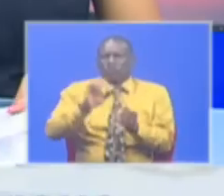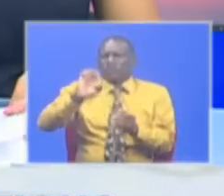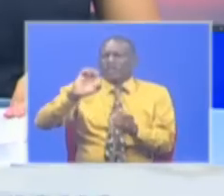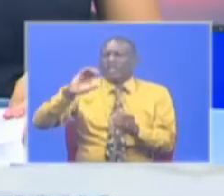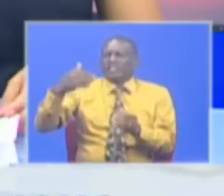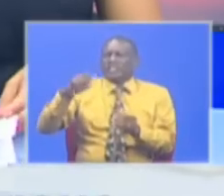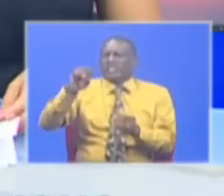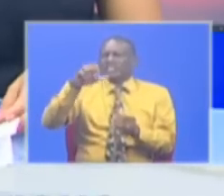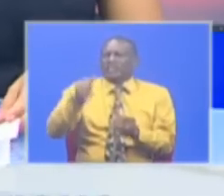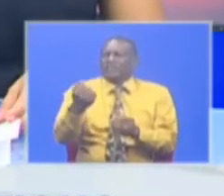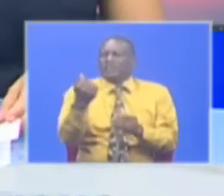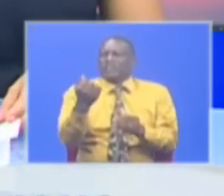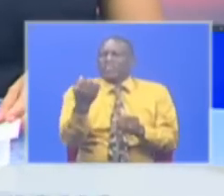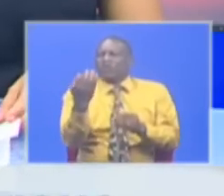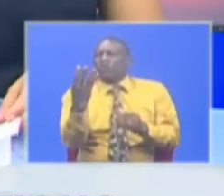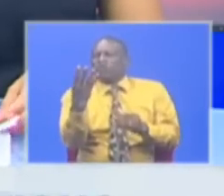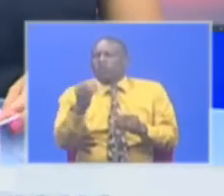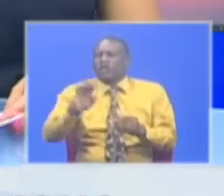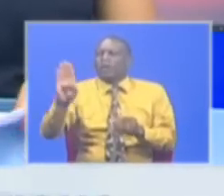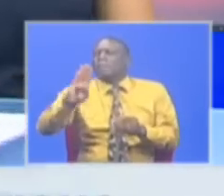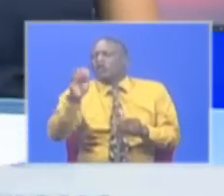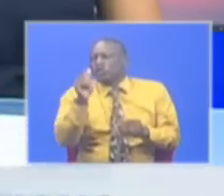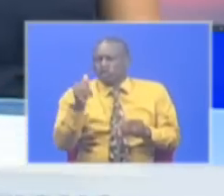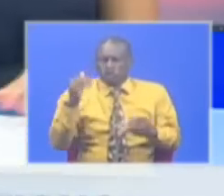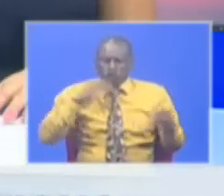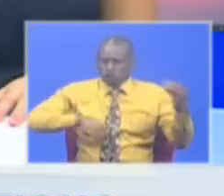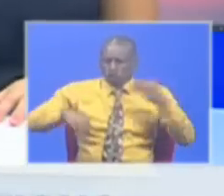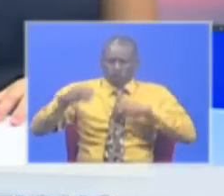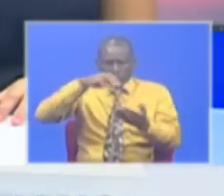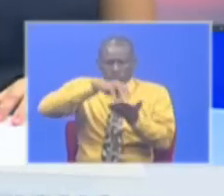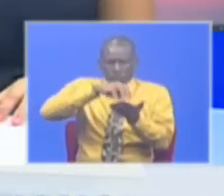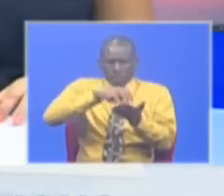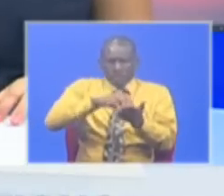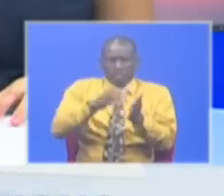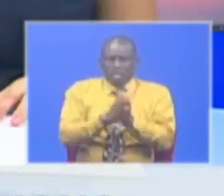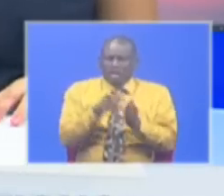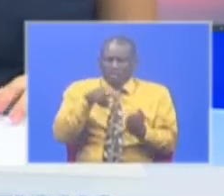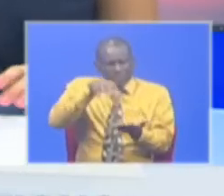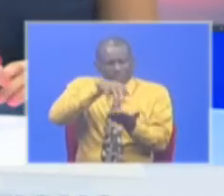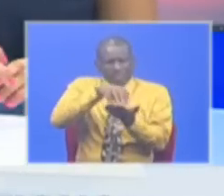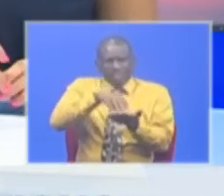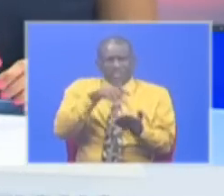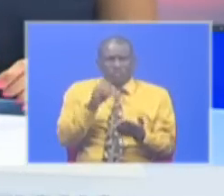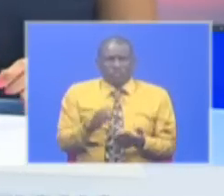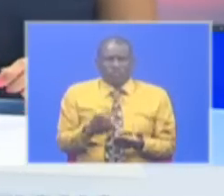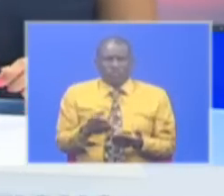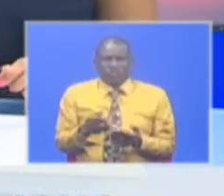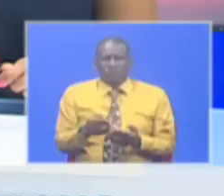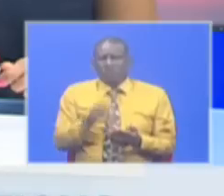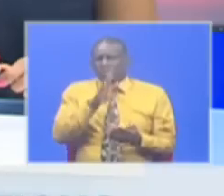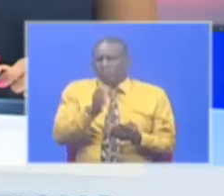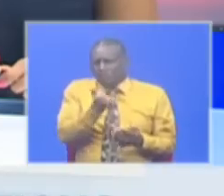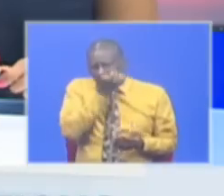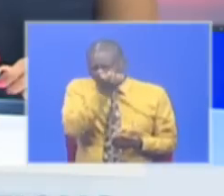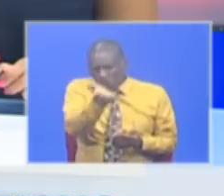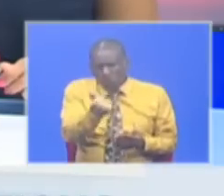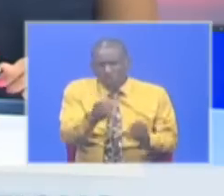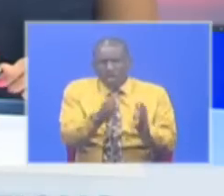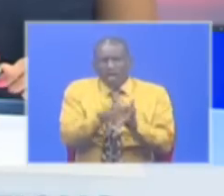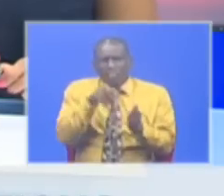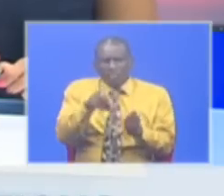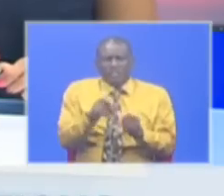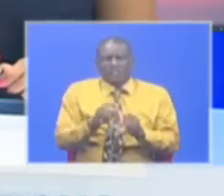fraud case in a moment, and in what seems to be a case of being thrown under the bus. But that's probably just